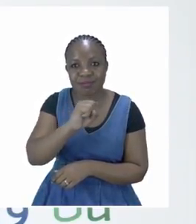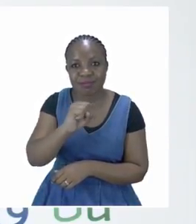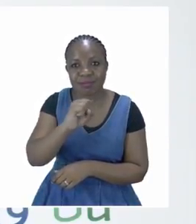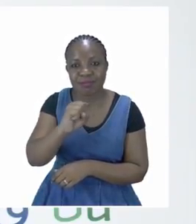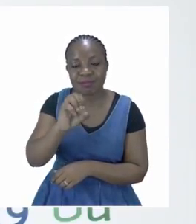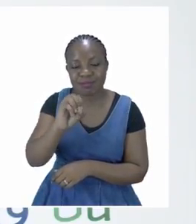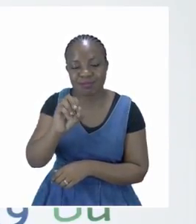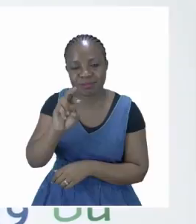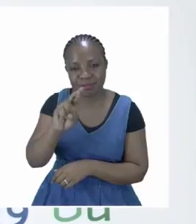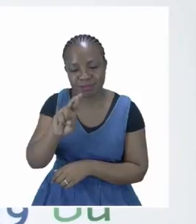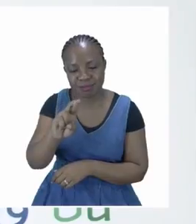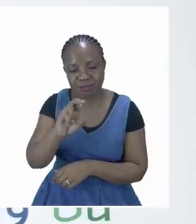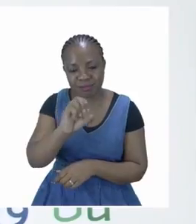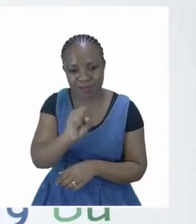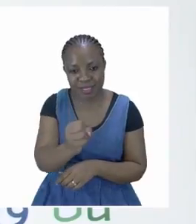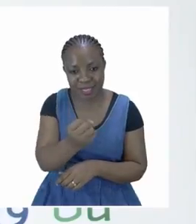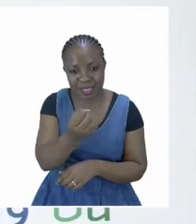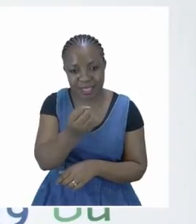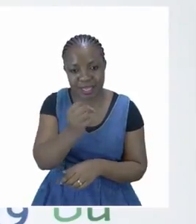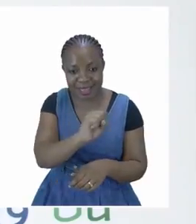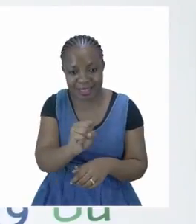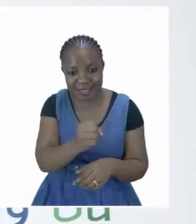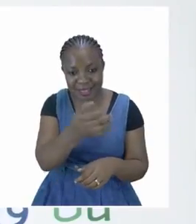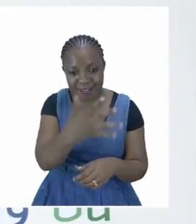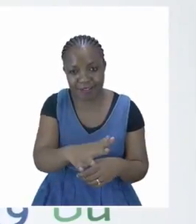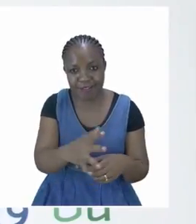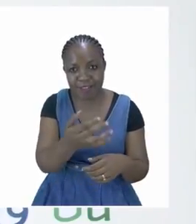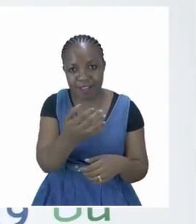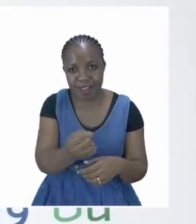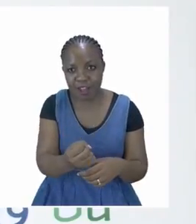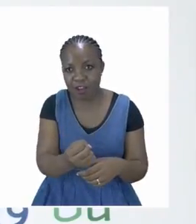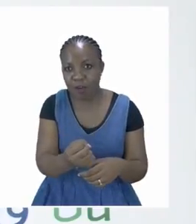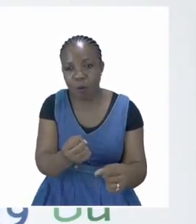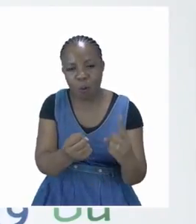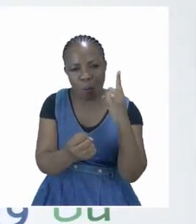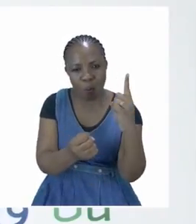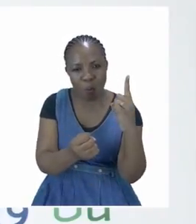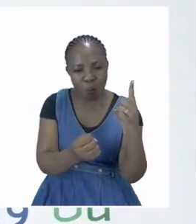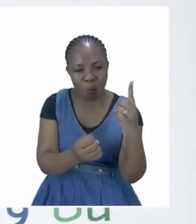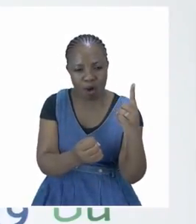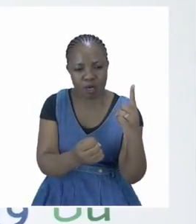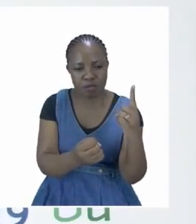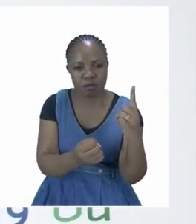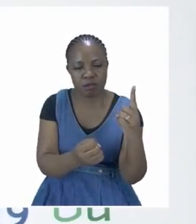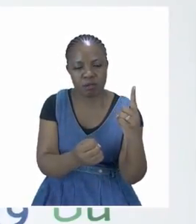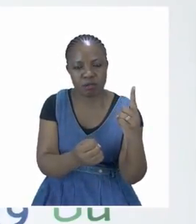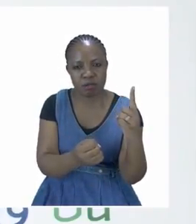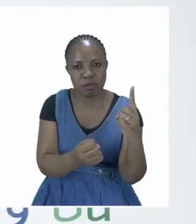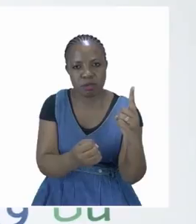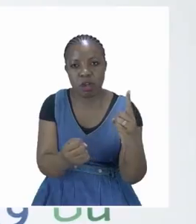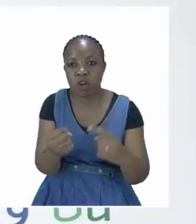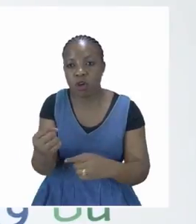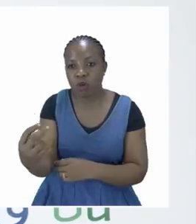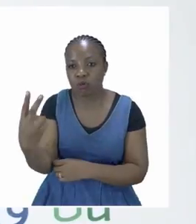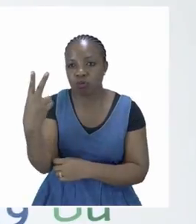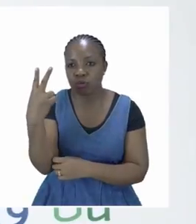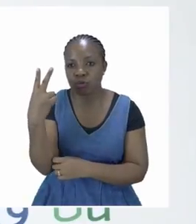one pair of scissors looks like. Now if we have two,